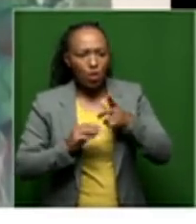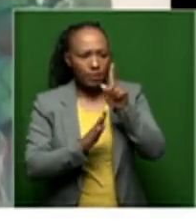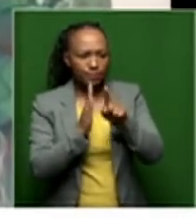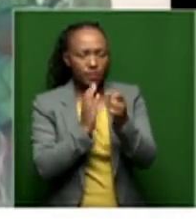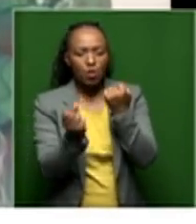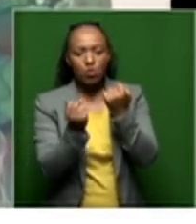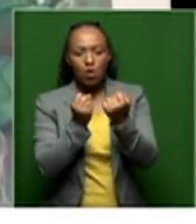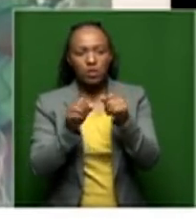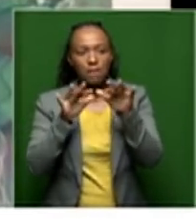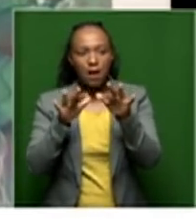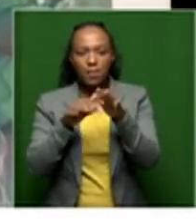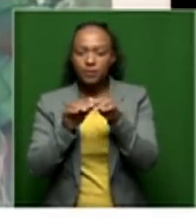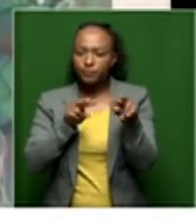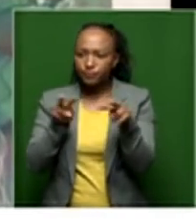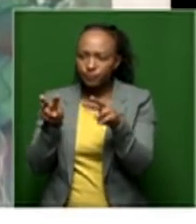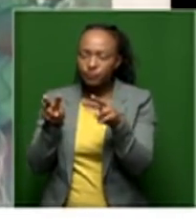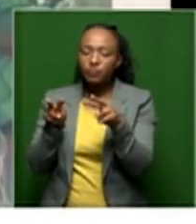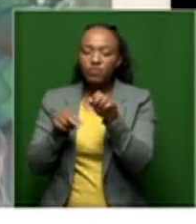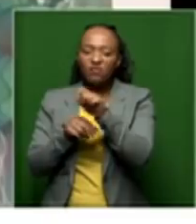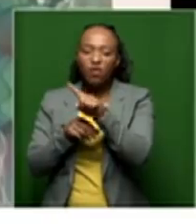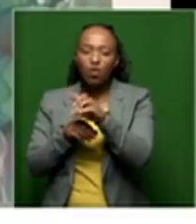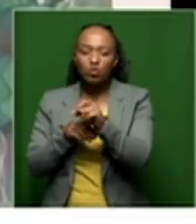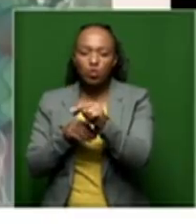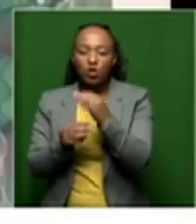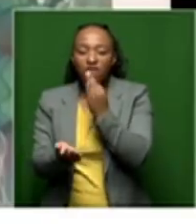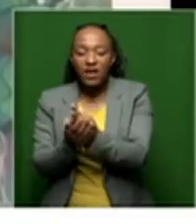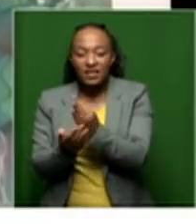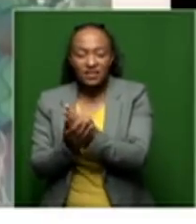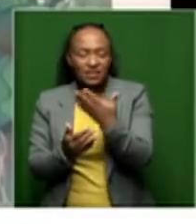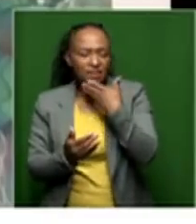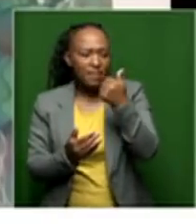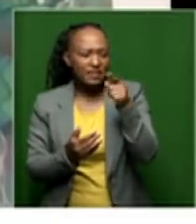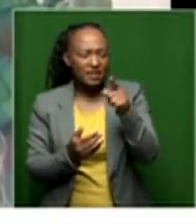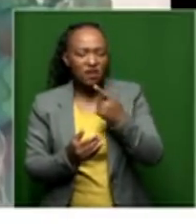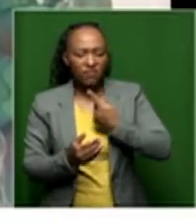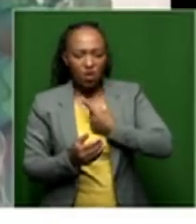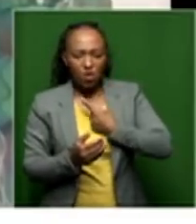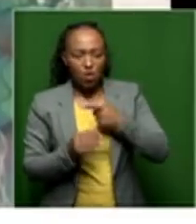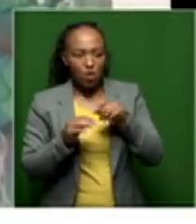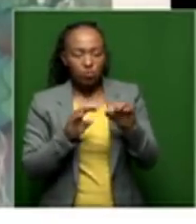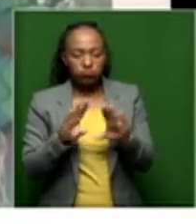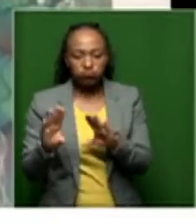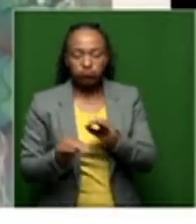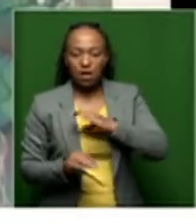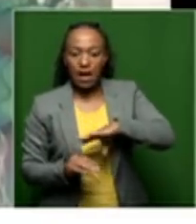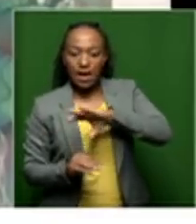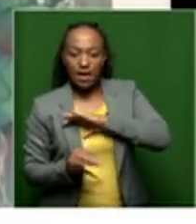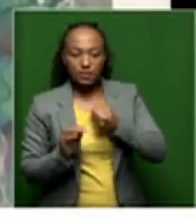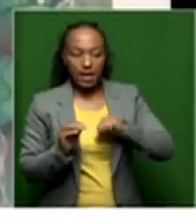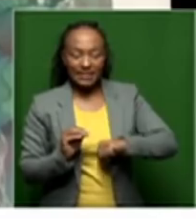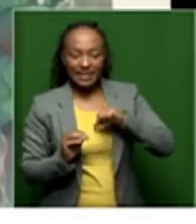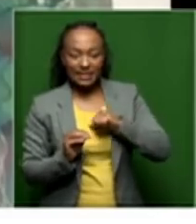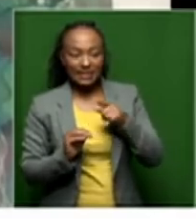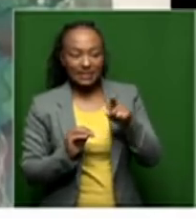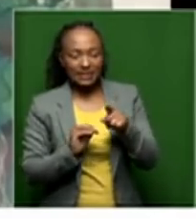court of public opinion in the absence of facts is not in the best interests of their own character and integrity and